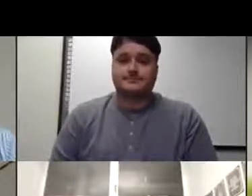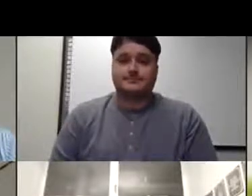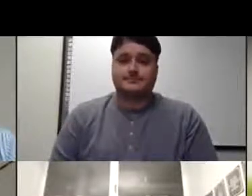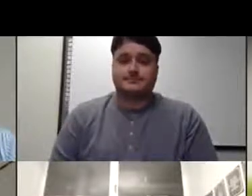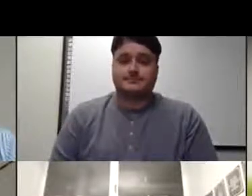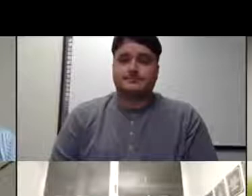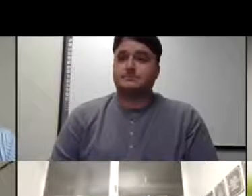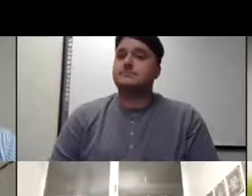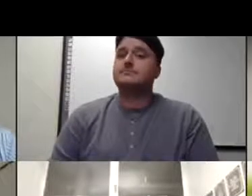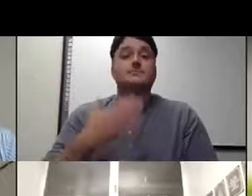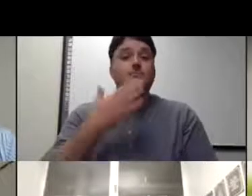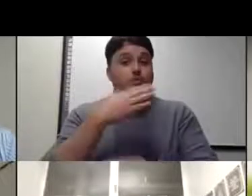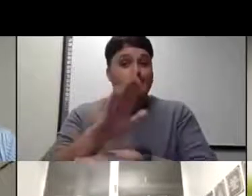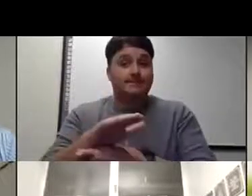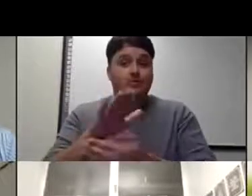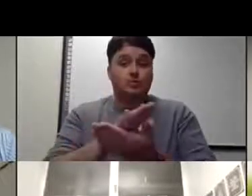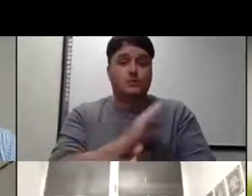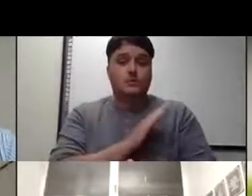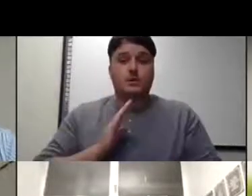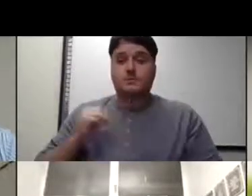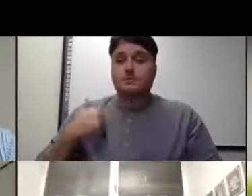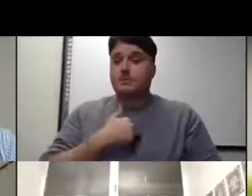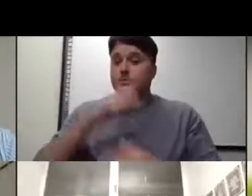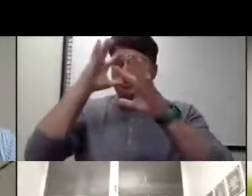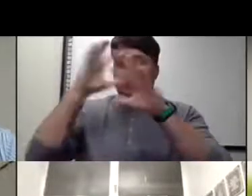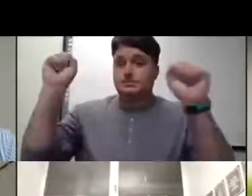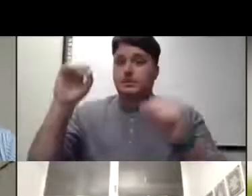Okay, good evening, school board members, Superintendent Ochoa.